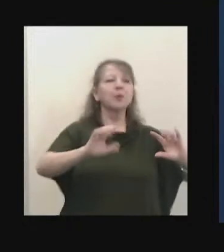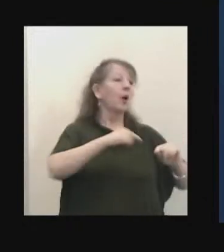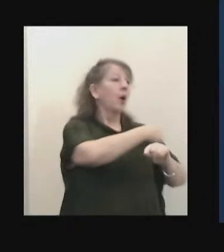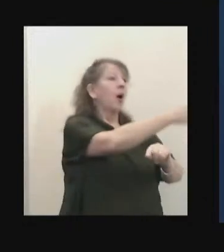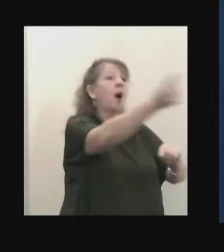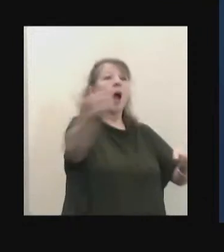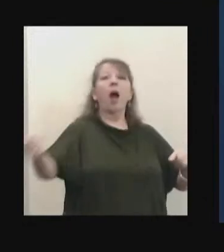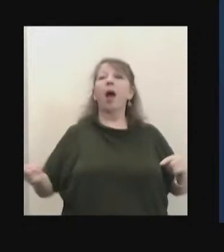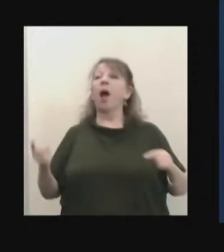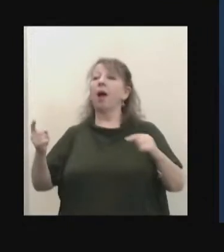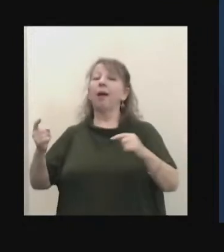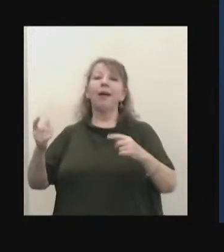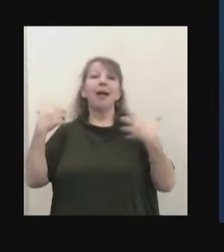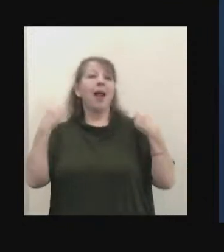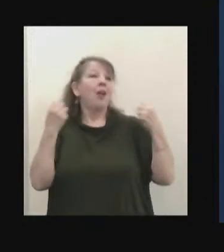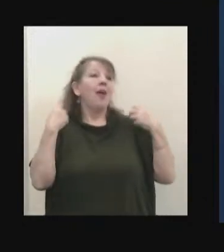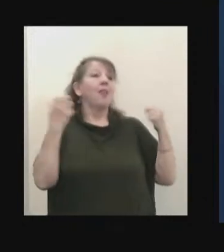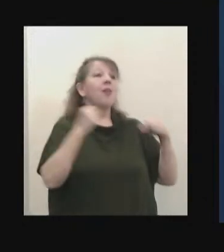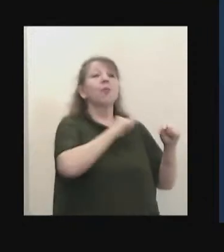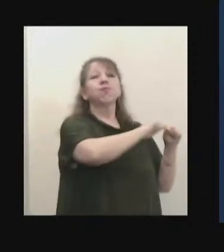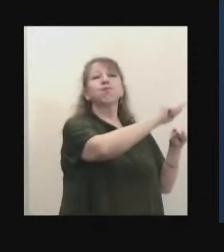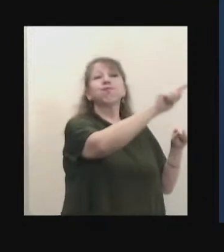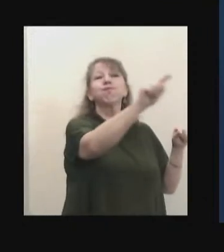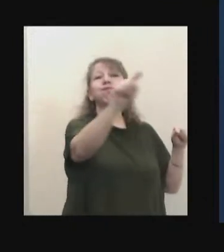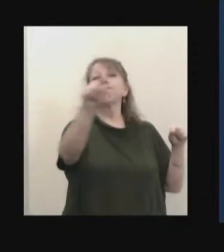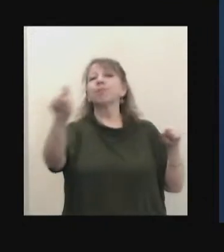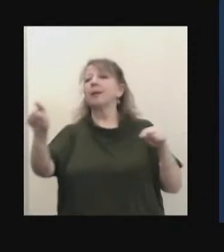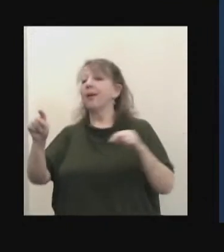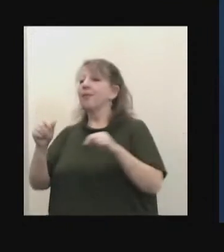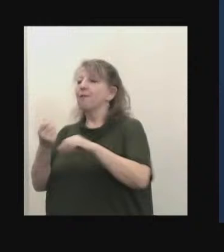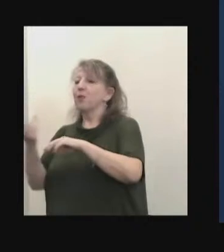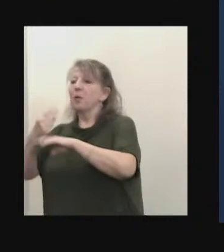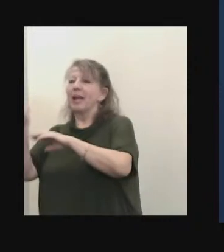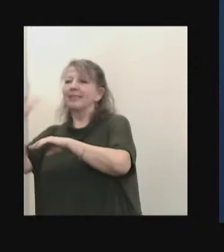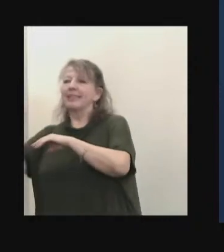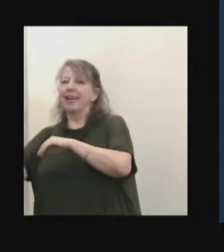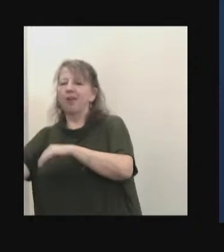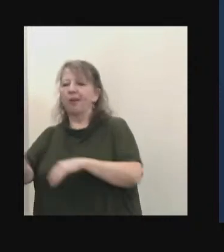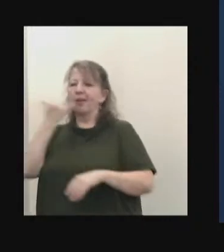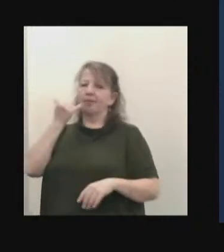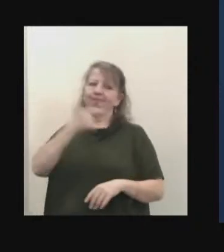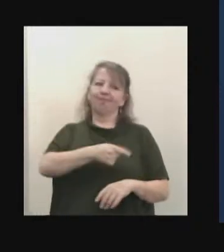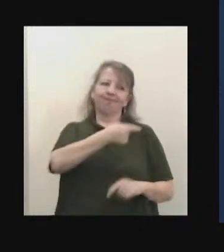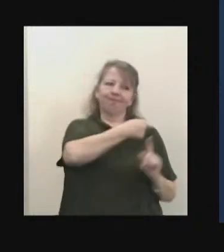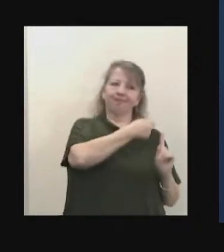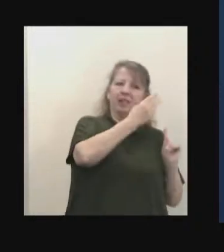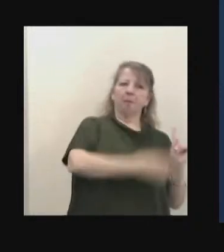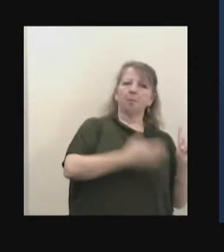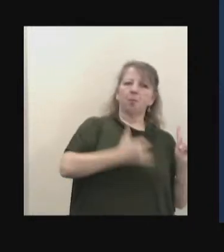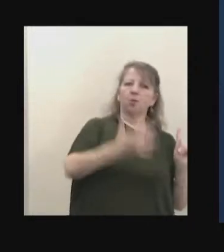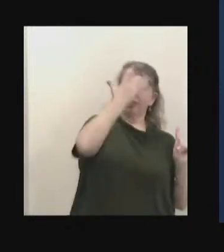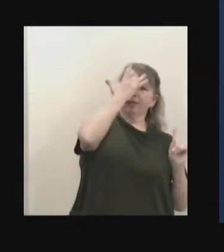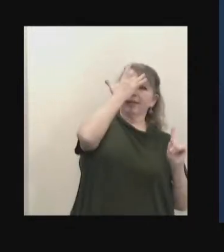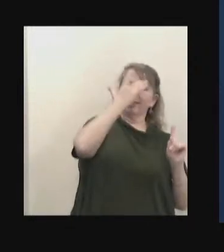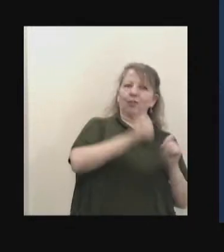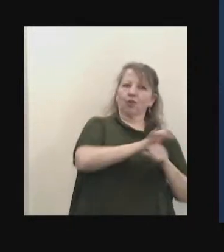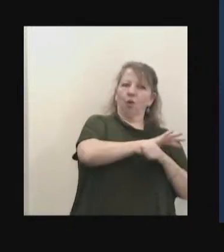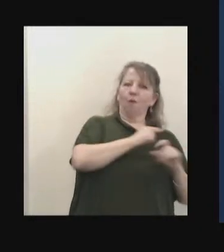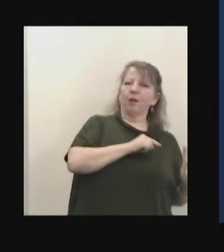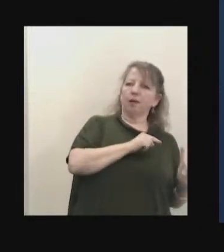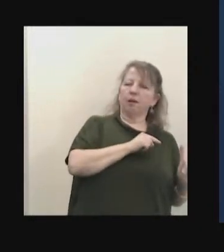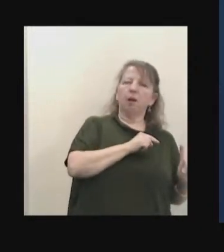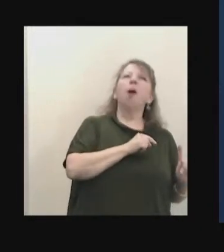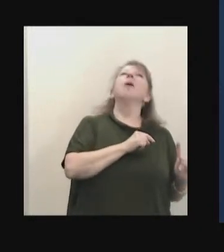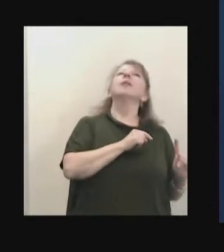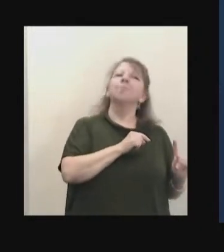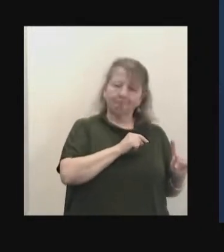call a few days later. They find out somebody in their group was positive. They get a test, and they find out that they're positive. So we're seeing a lot of transmission, what